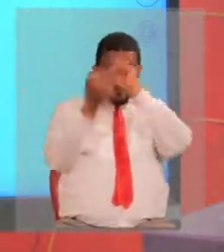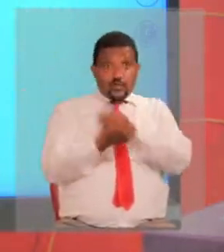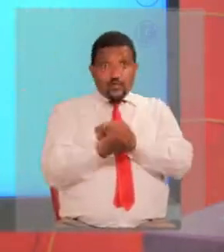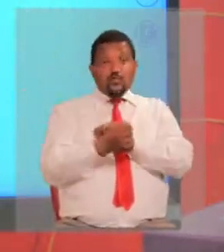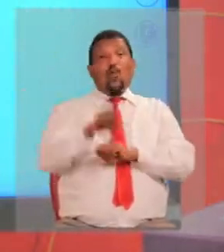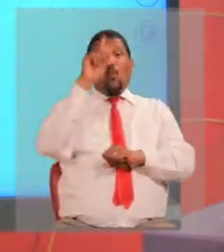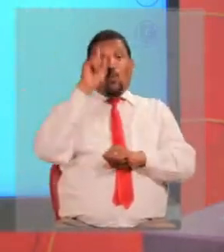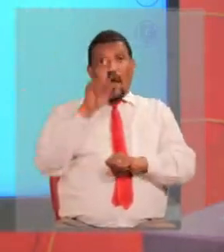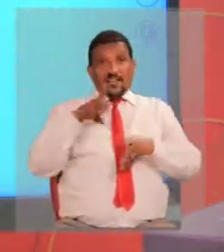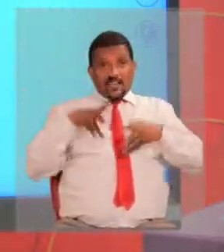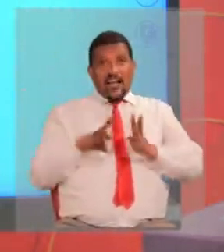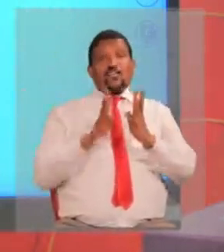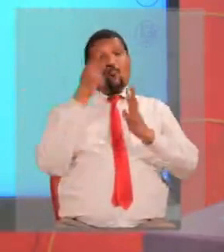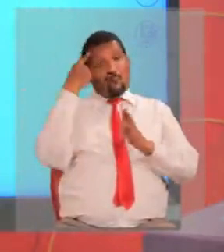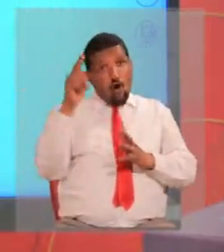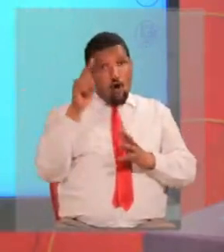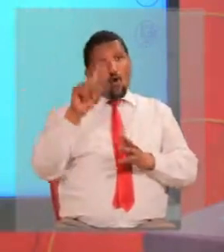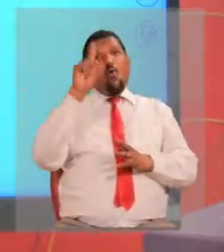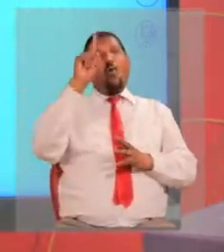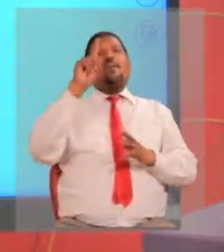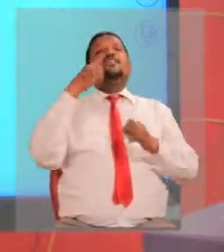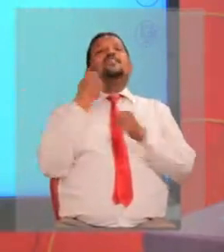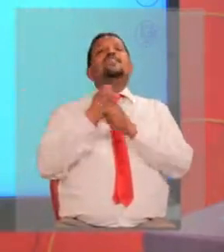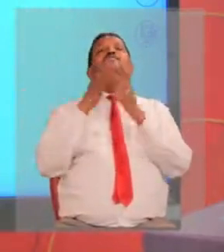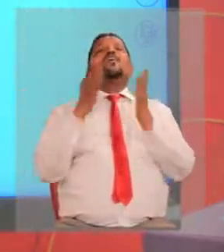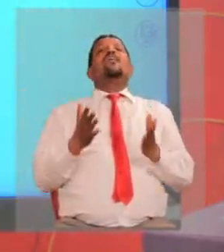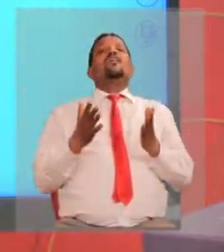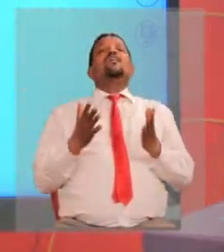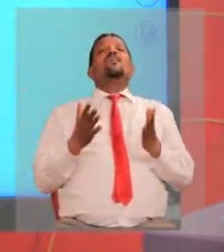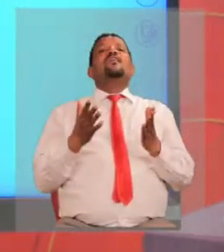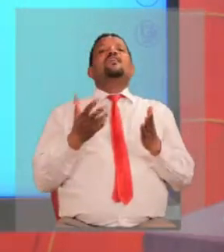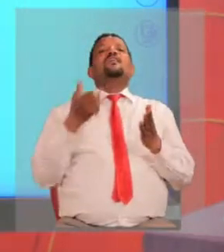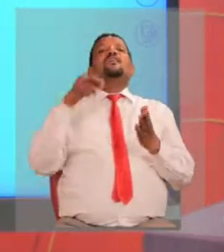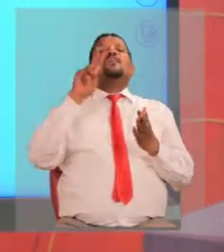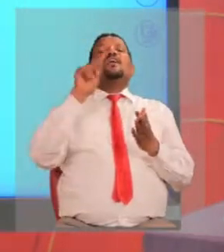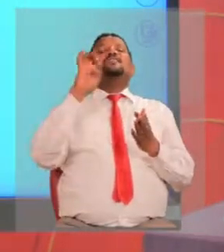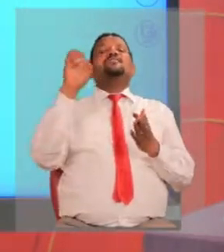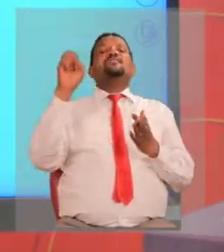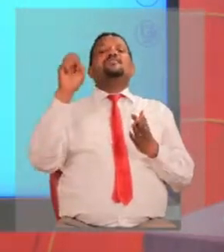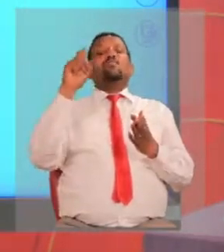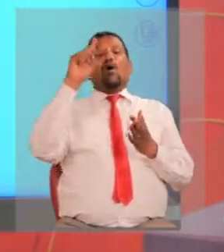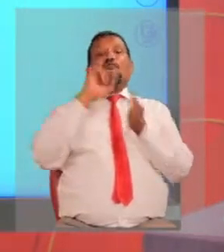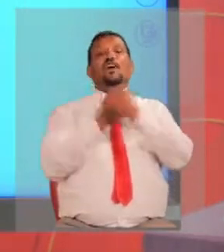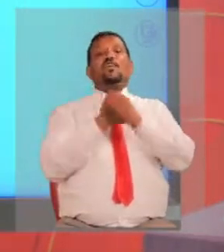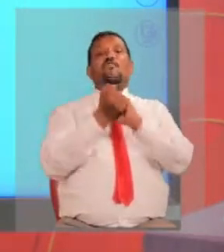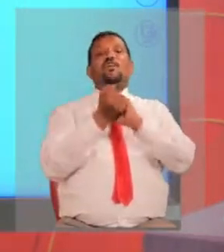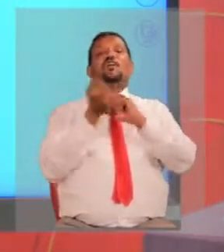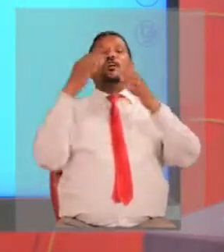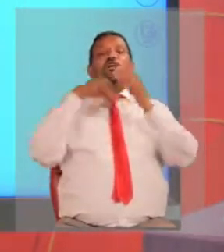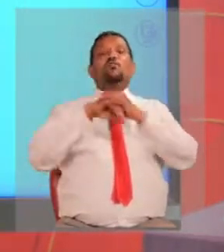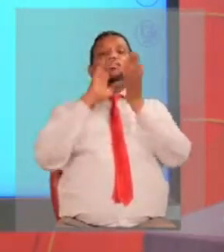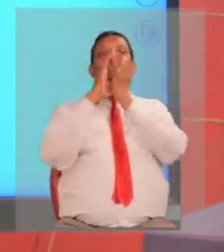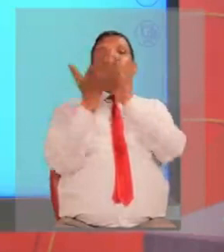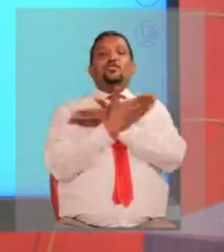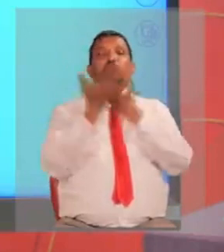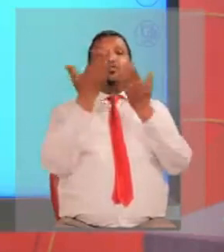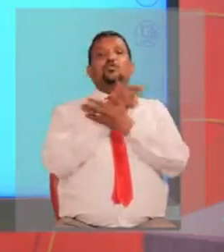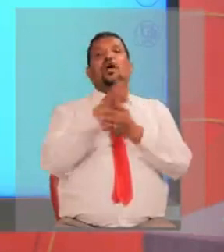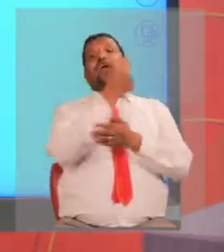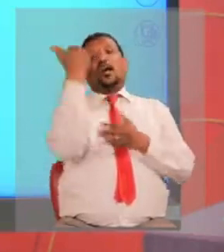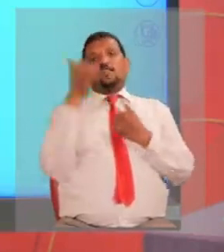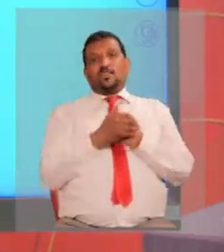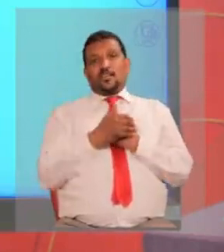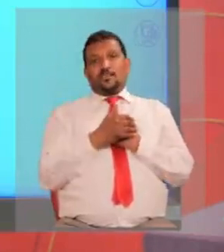substituting 1 tractor for 1 labor. So the rate by which one variable input is substituted for